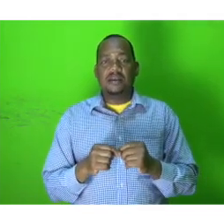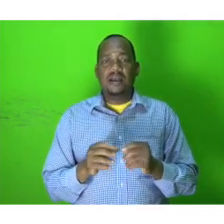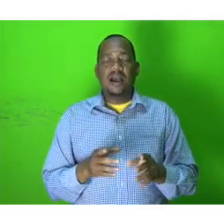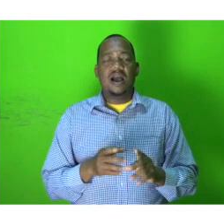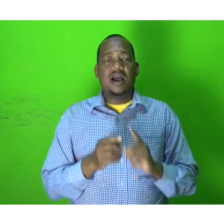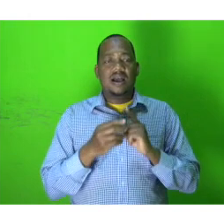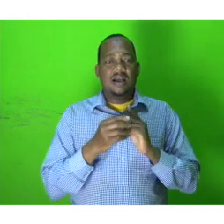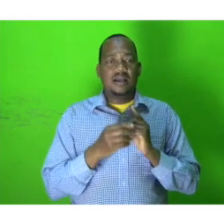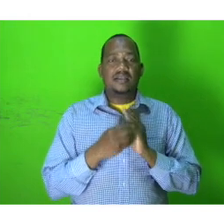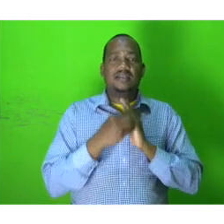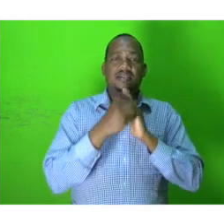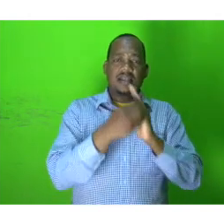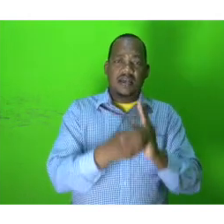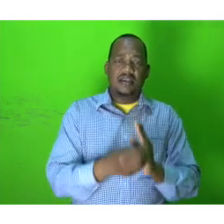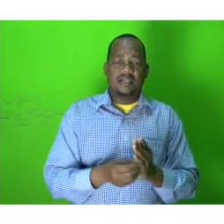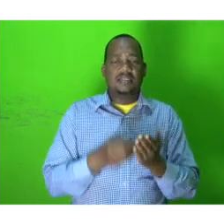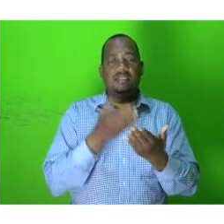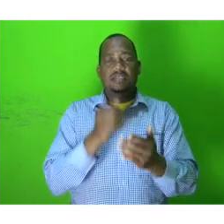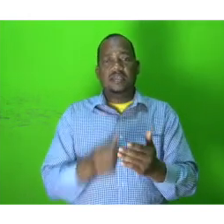Add direct deposit.